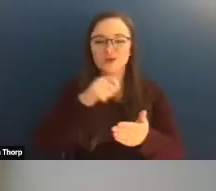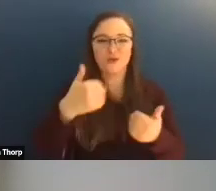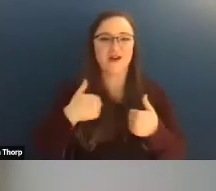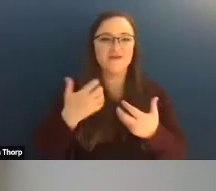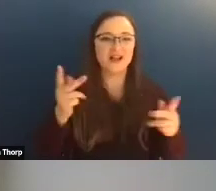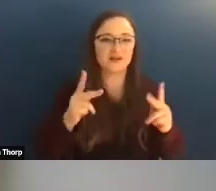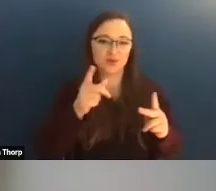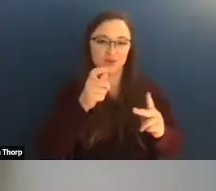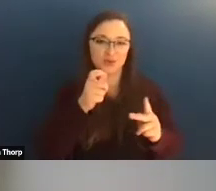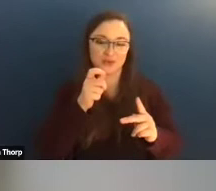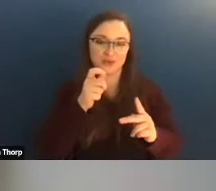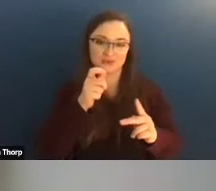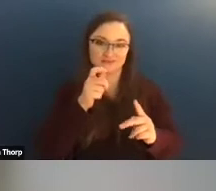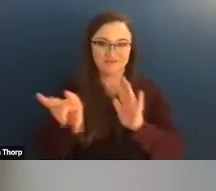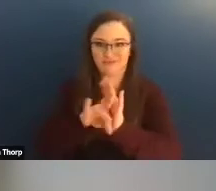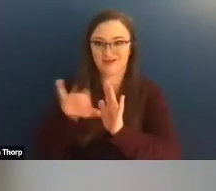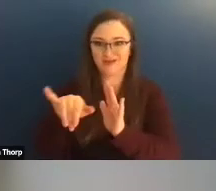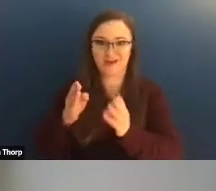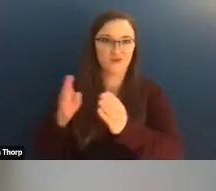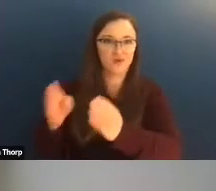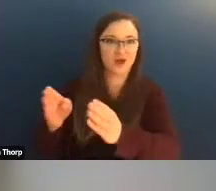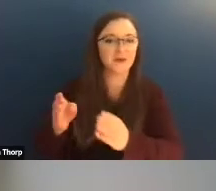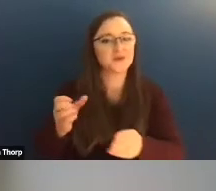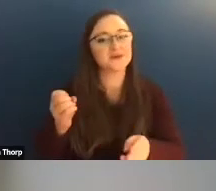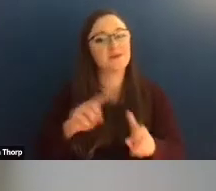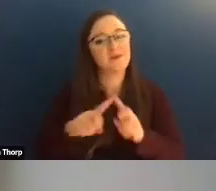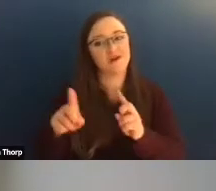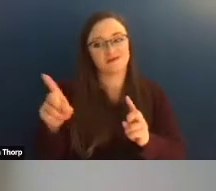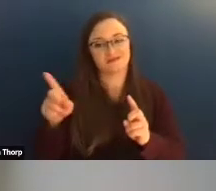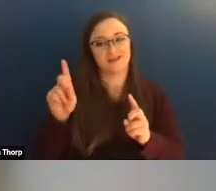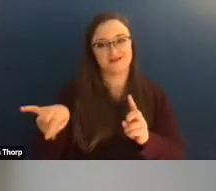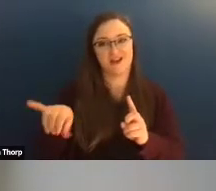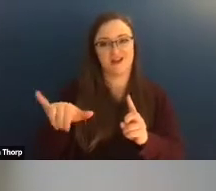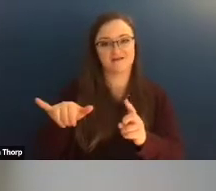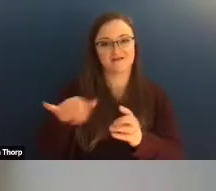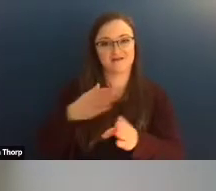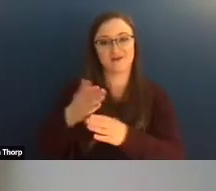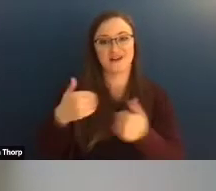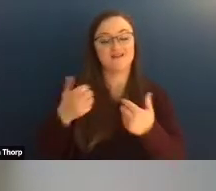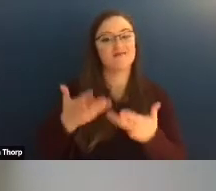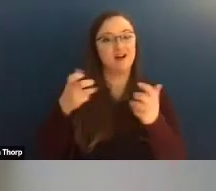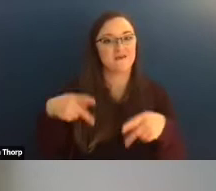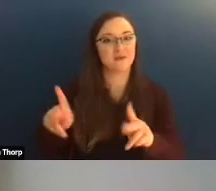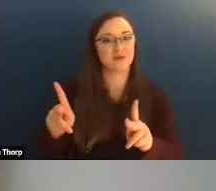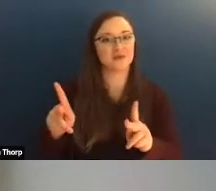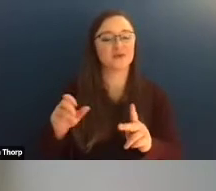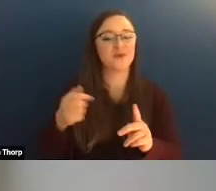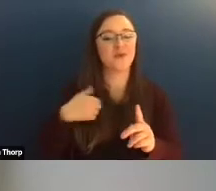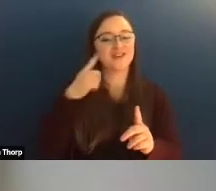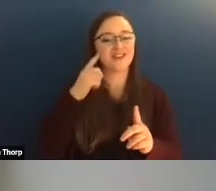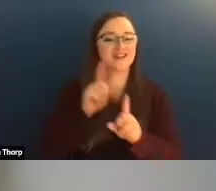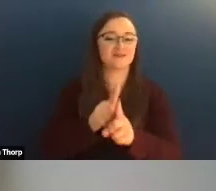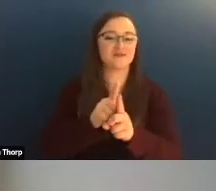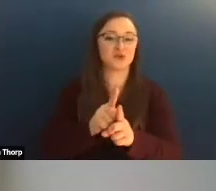that route, so but there's a lot of opportunity. So I think, you know, shadowing is important, but you also